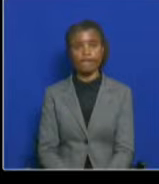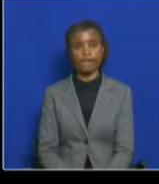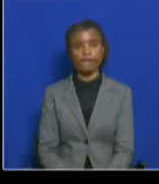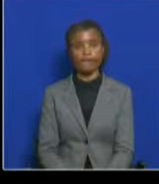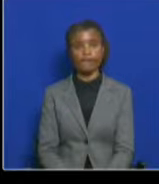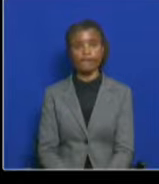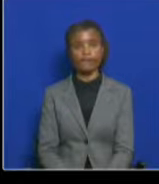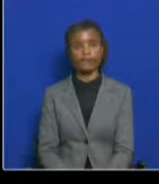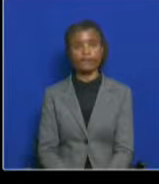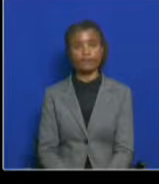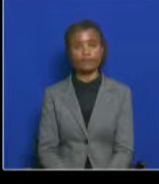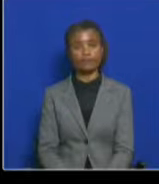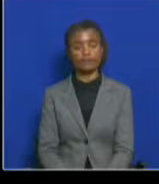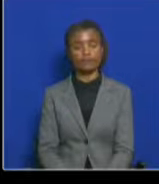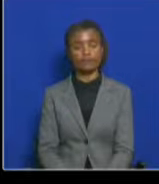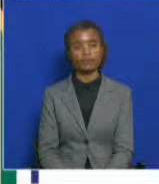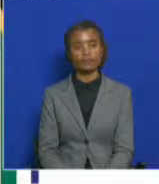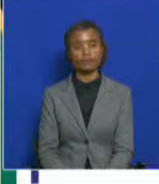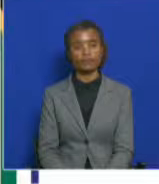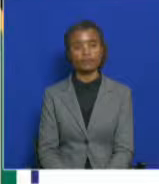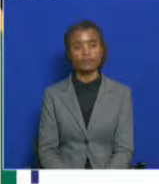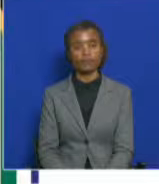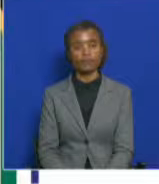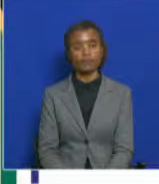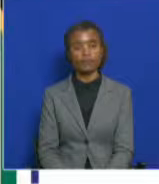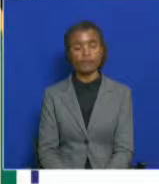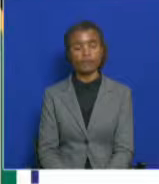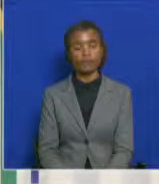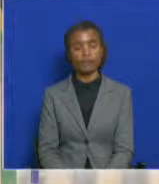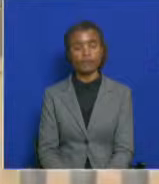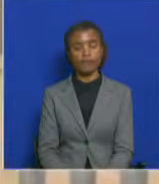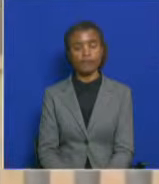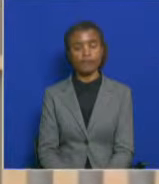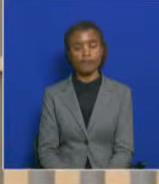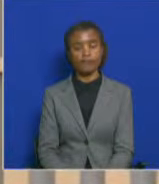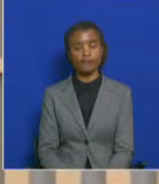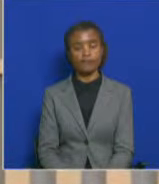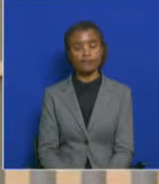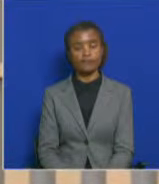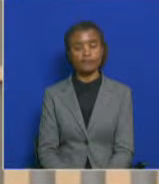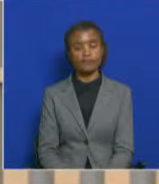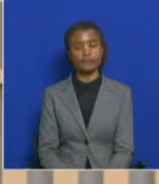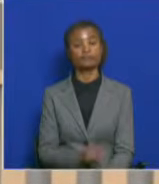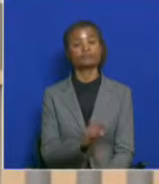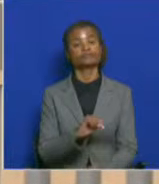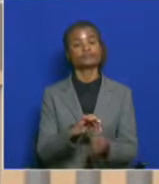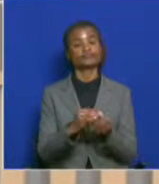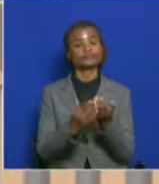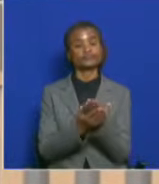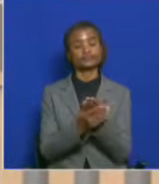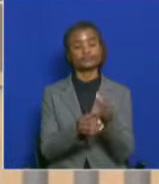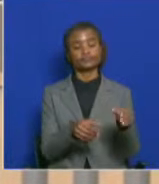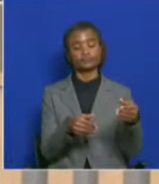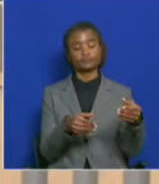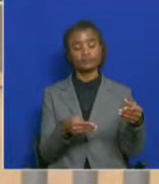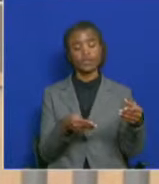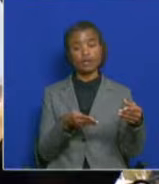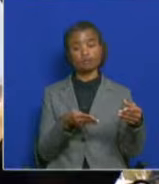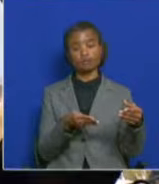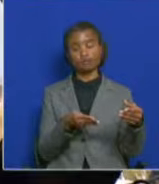And Commissioners, that is in the annexure bundle at